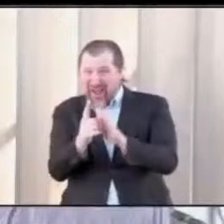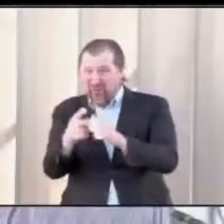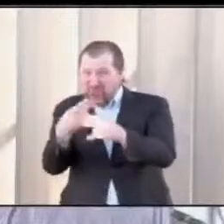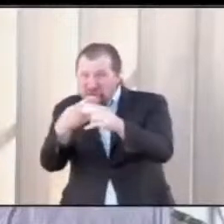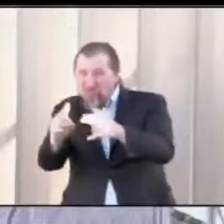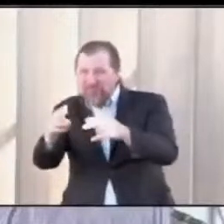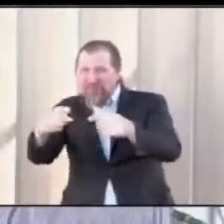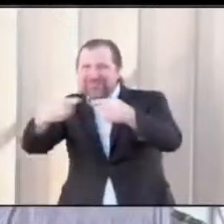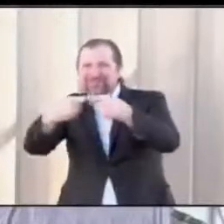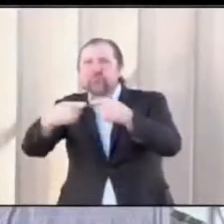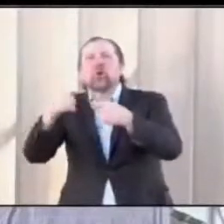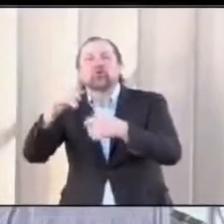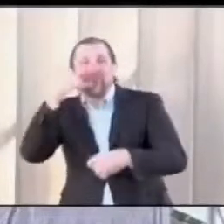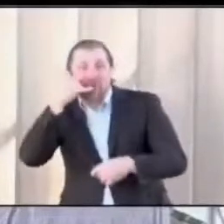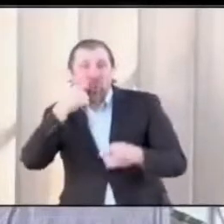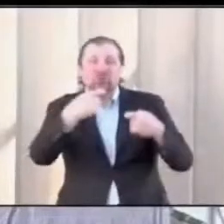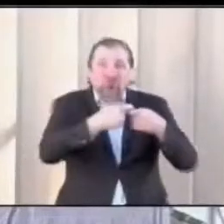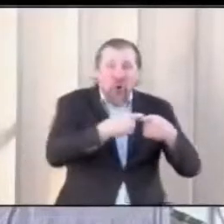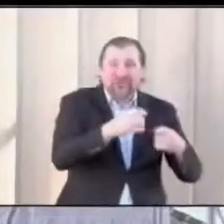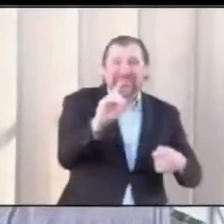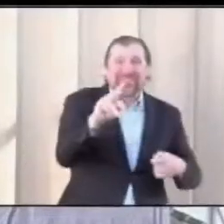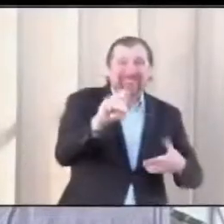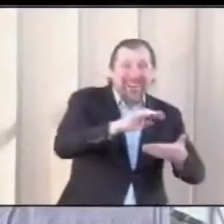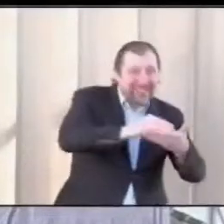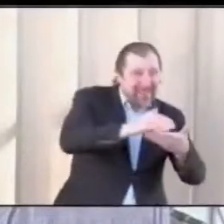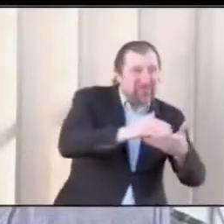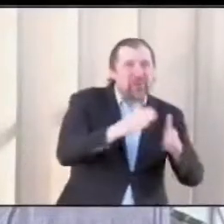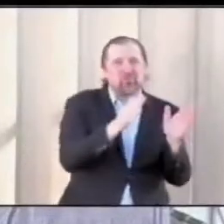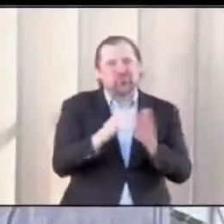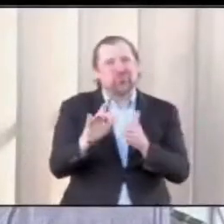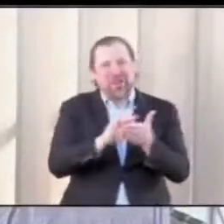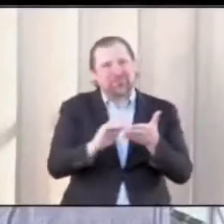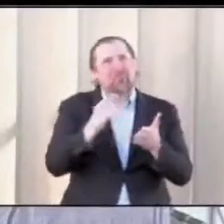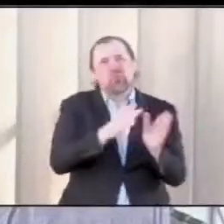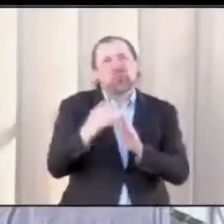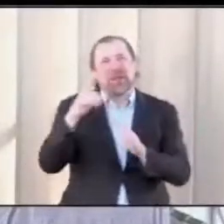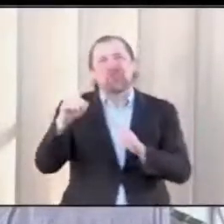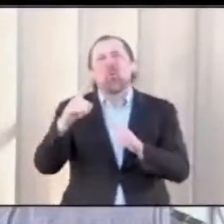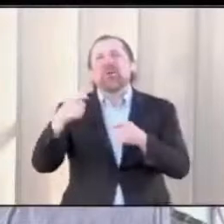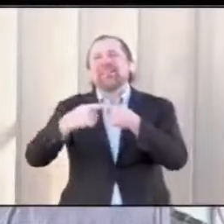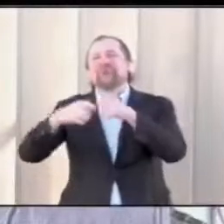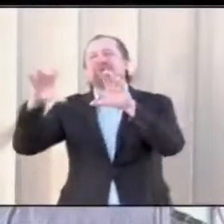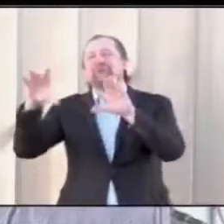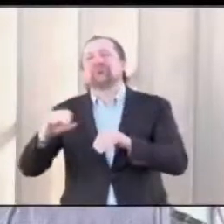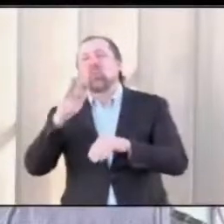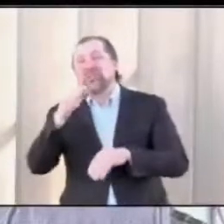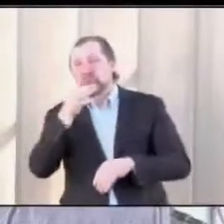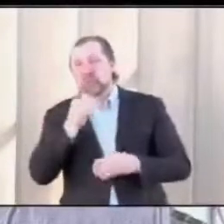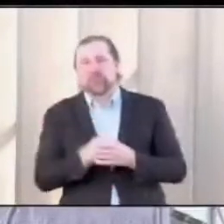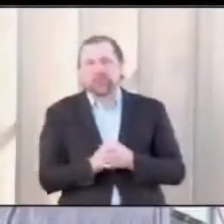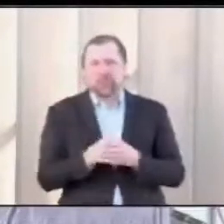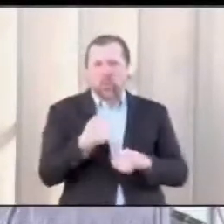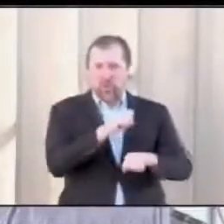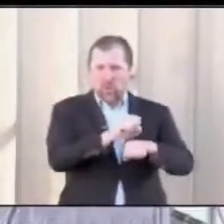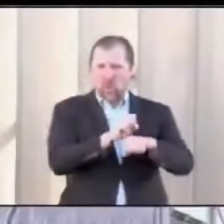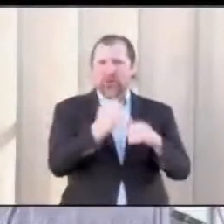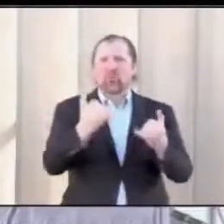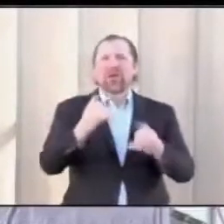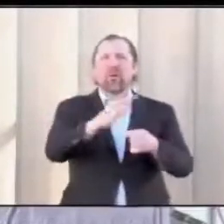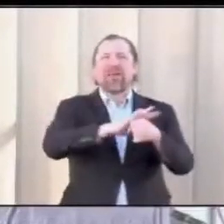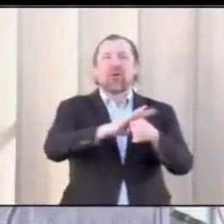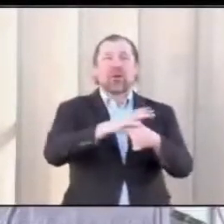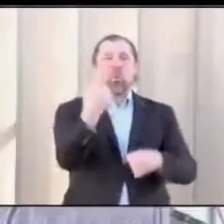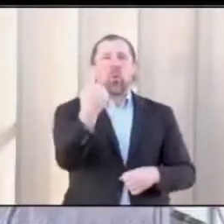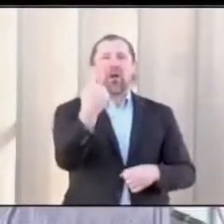prepare for eventual other outages. SoCal gas crews are actively working in Area 1. This